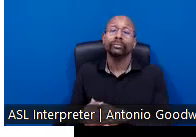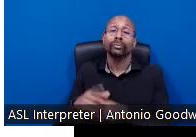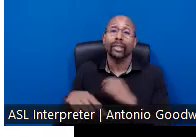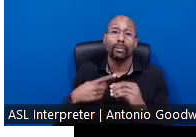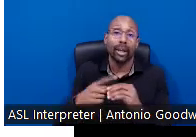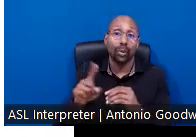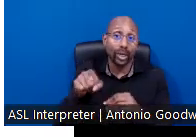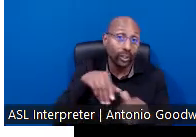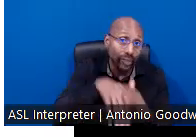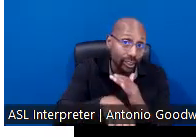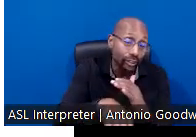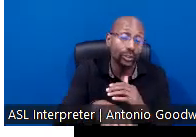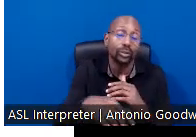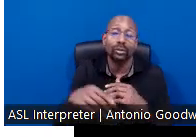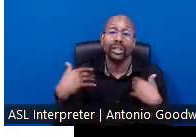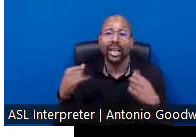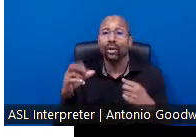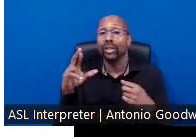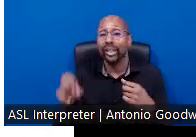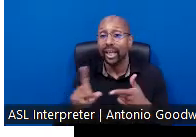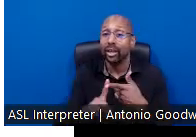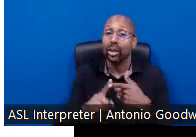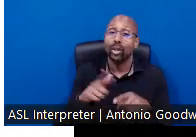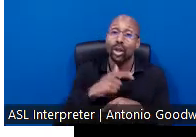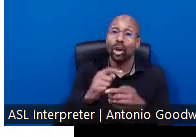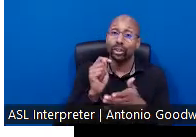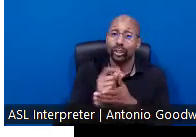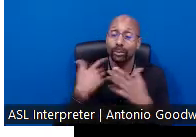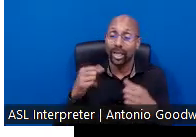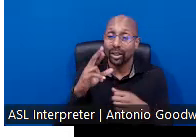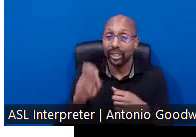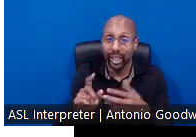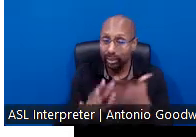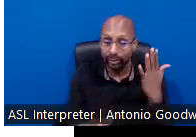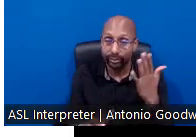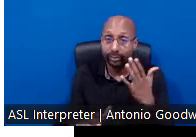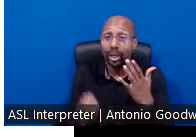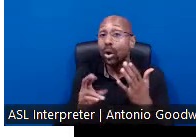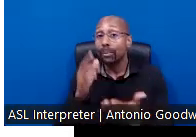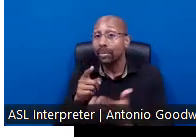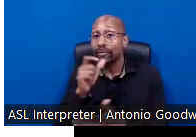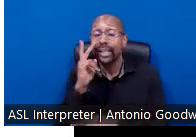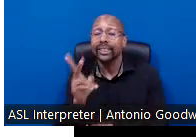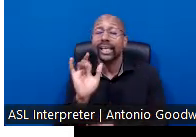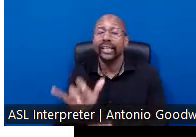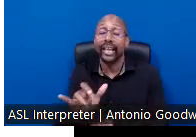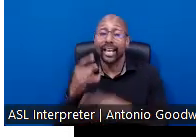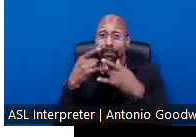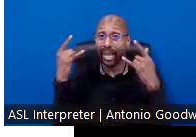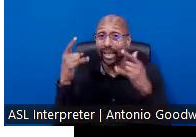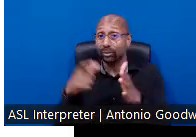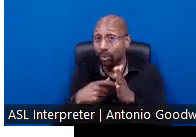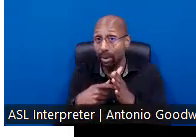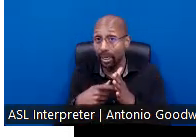care, or a correctional facility where you maybe haven't seen that mask mandate, I'd be very interested to